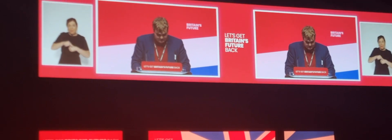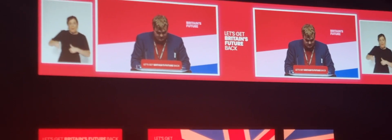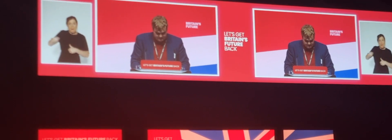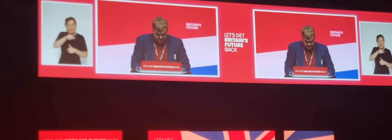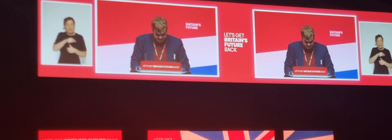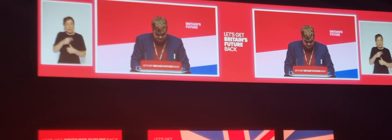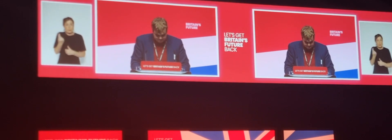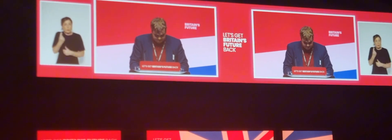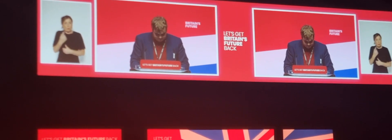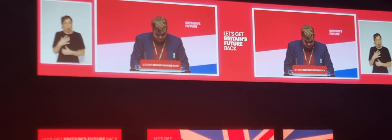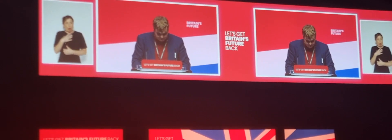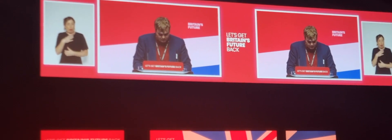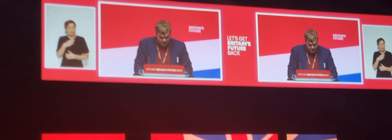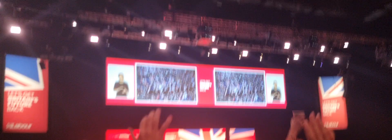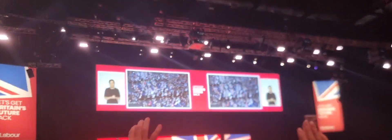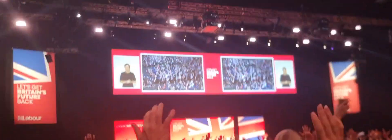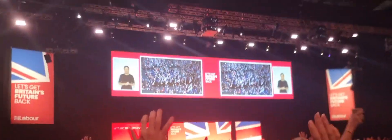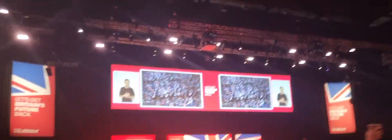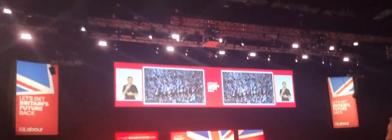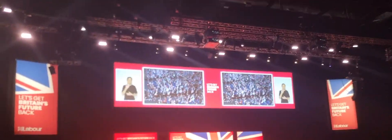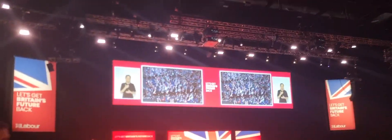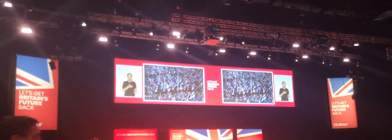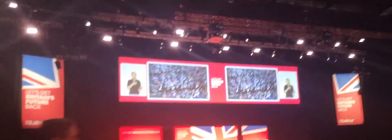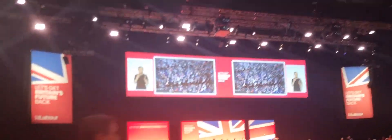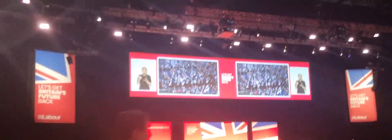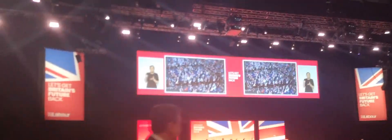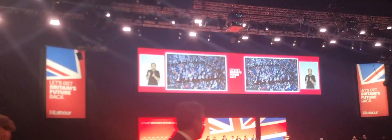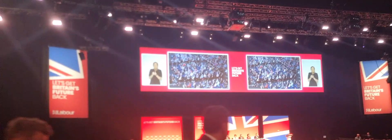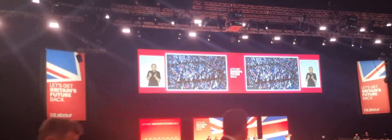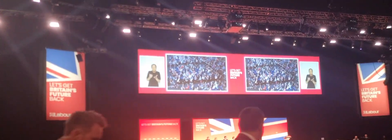our society. Thank you.